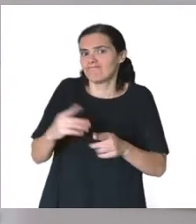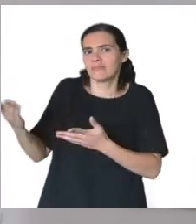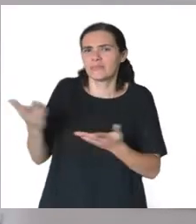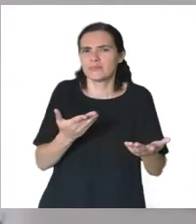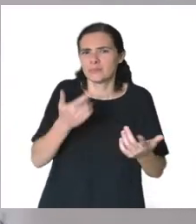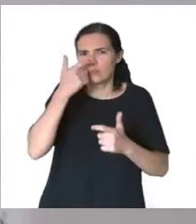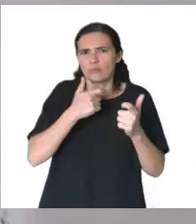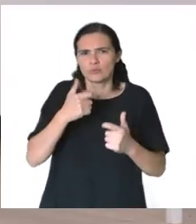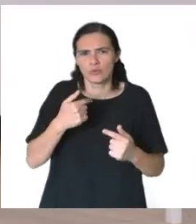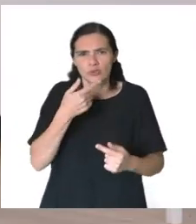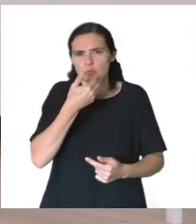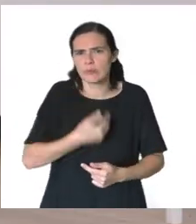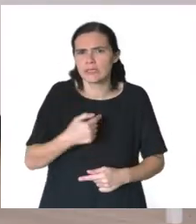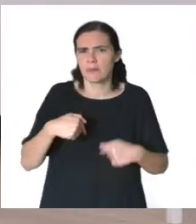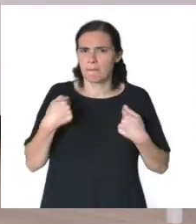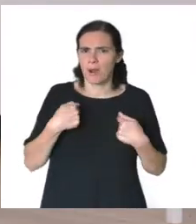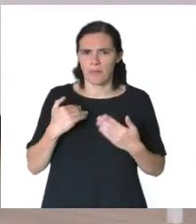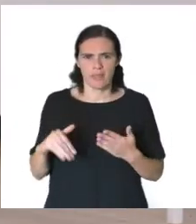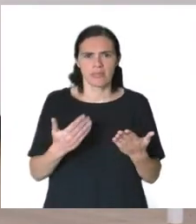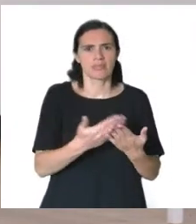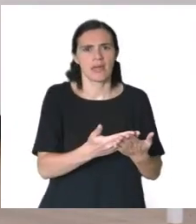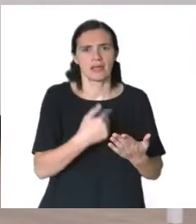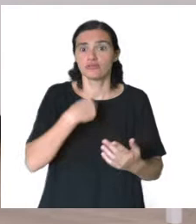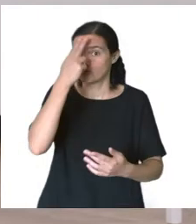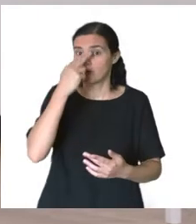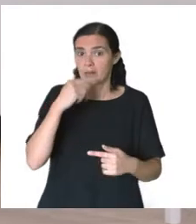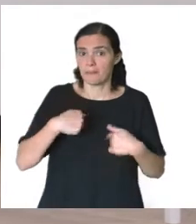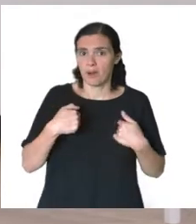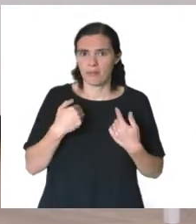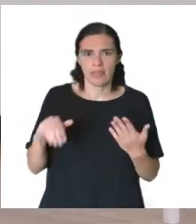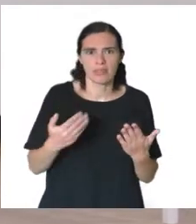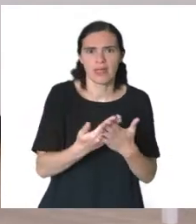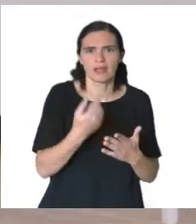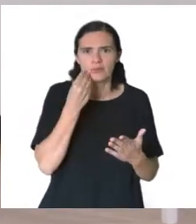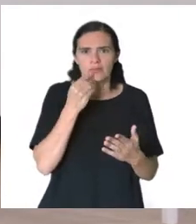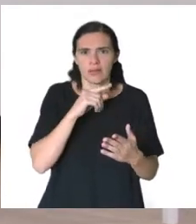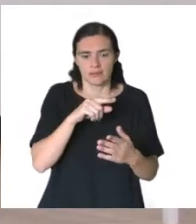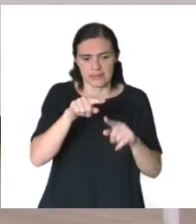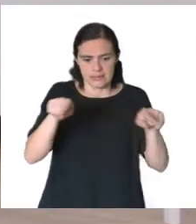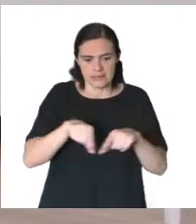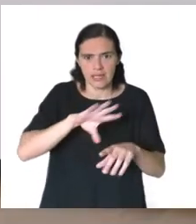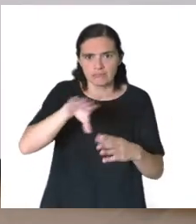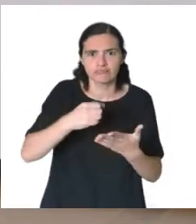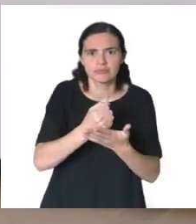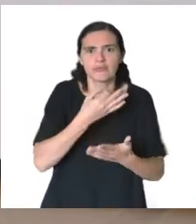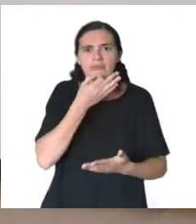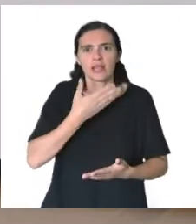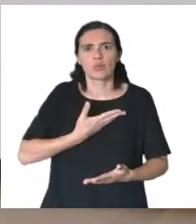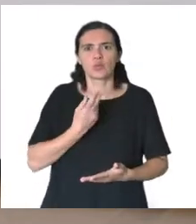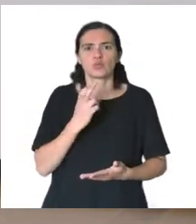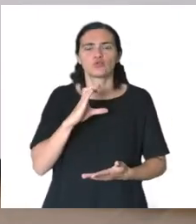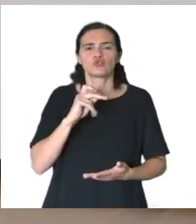for visitors to bring their own experience, to bring their own history, to complete the room. If we talk about